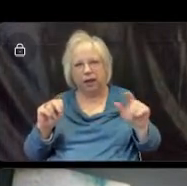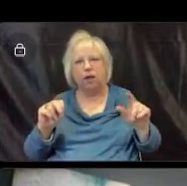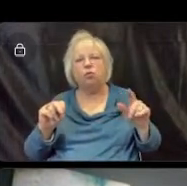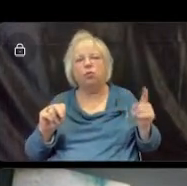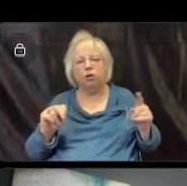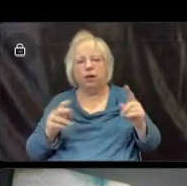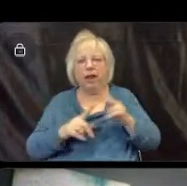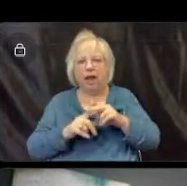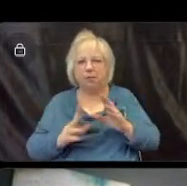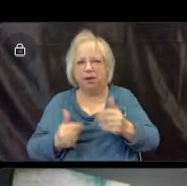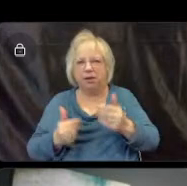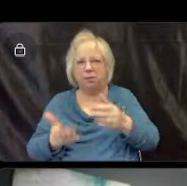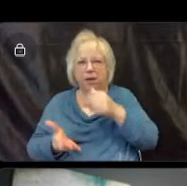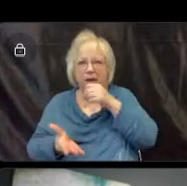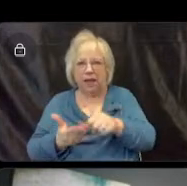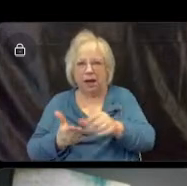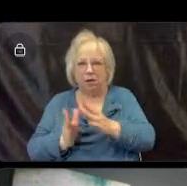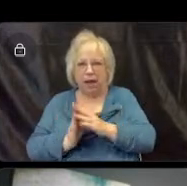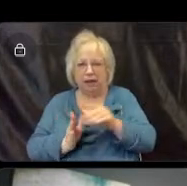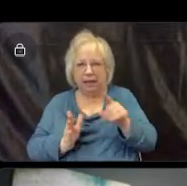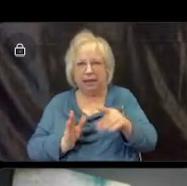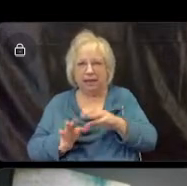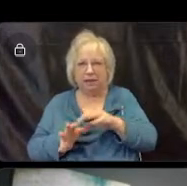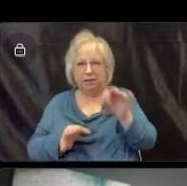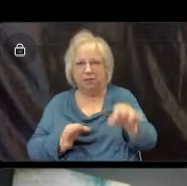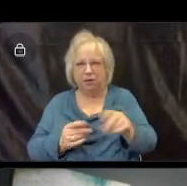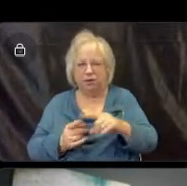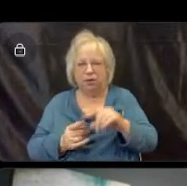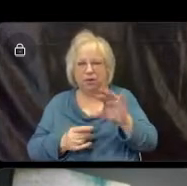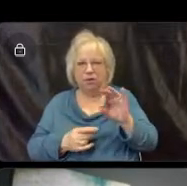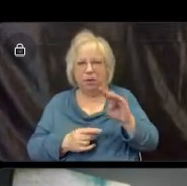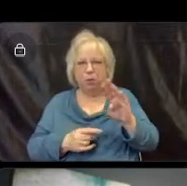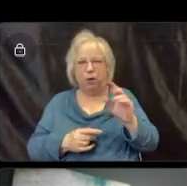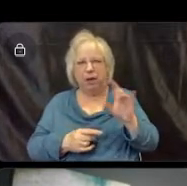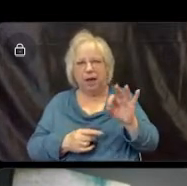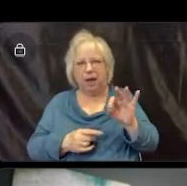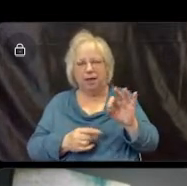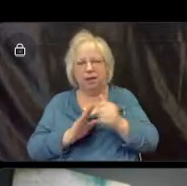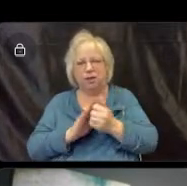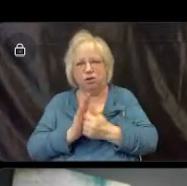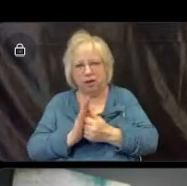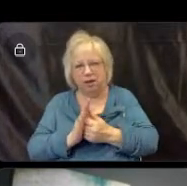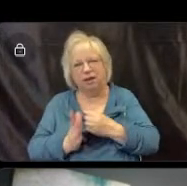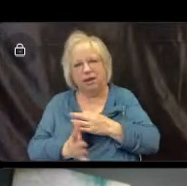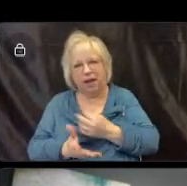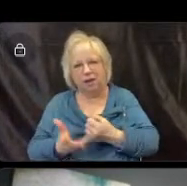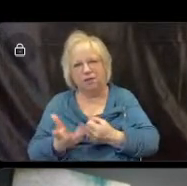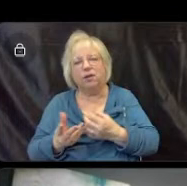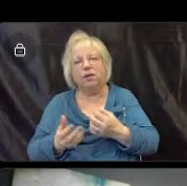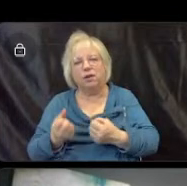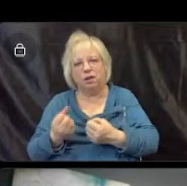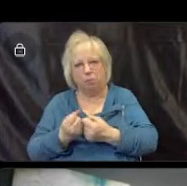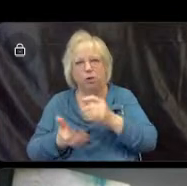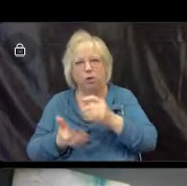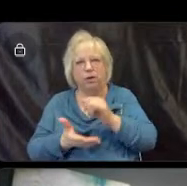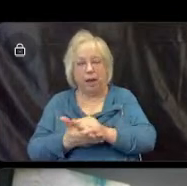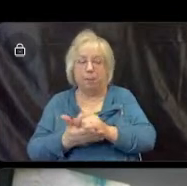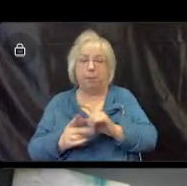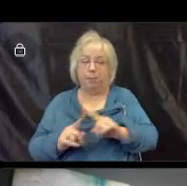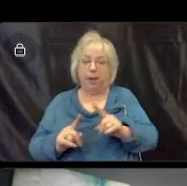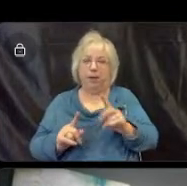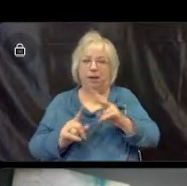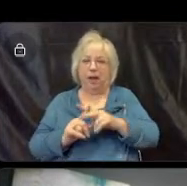January 11th requesting this application be deferred to the February 9th agenda. Staff supports the deferral request. However, the